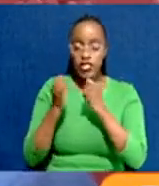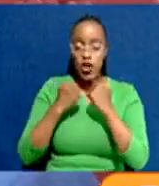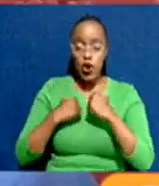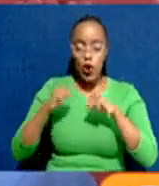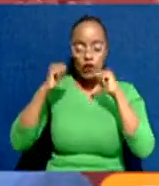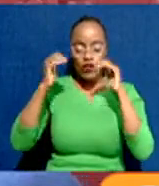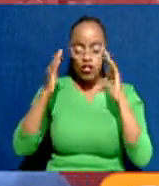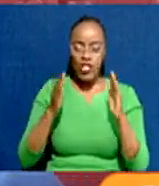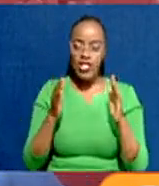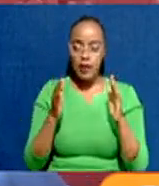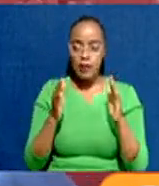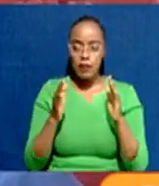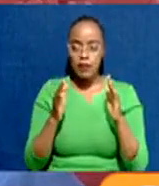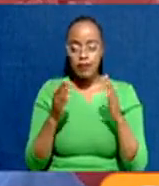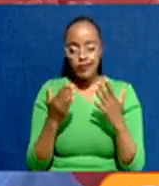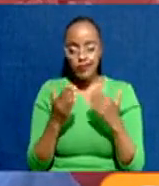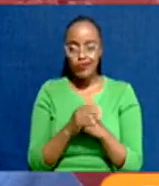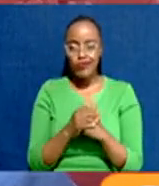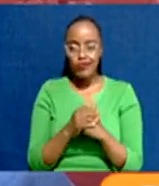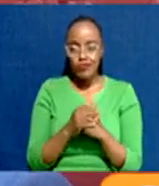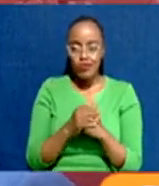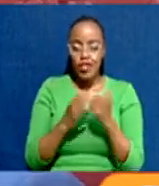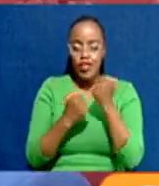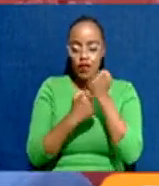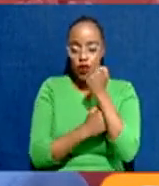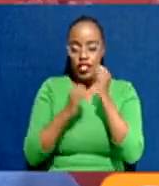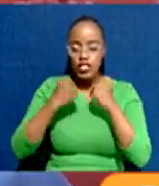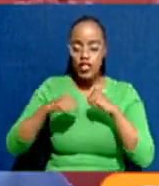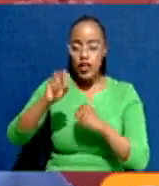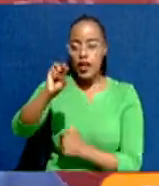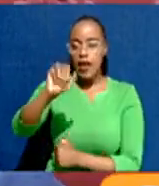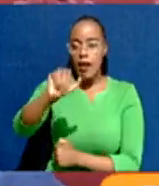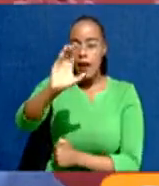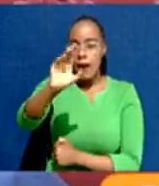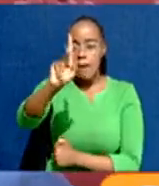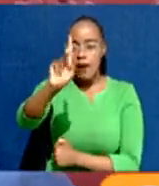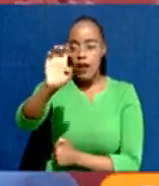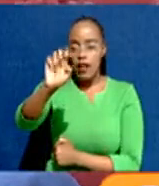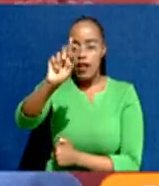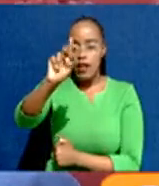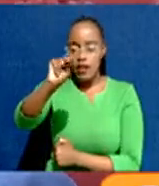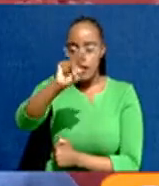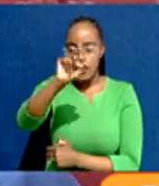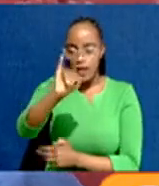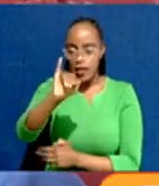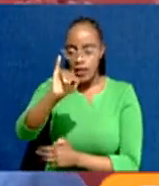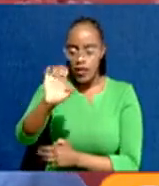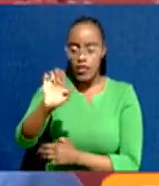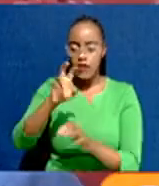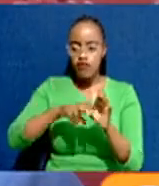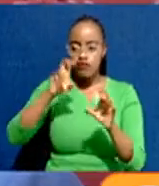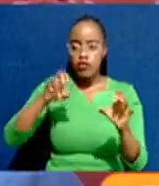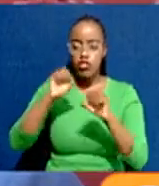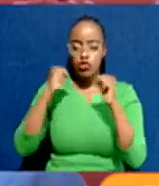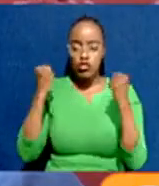officials with the founding chair, Mackenzie, leaving the society